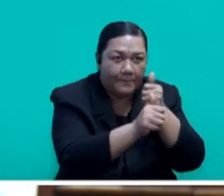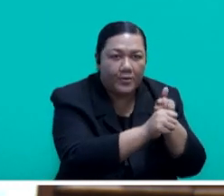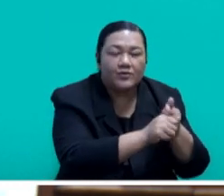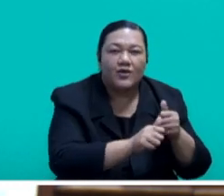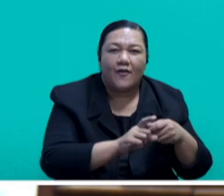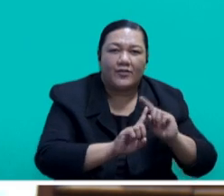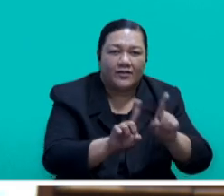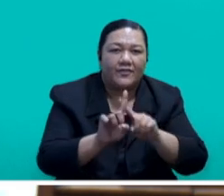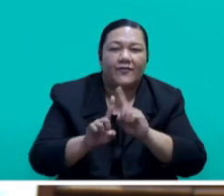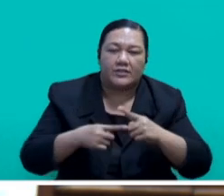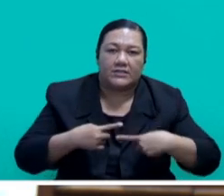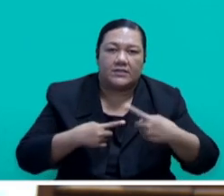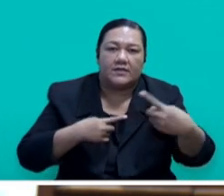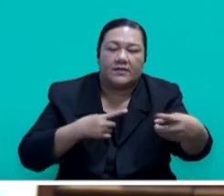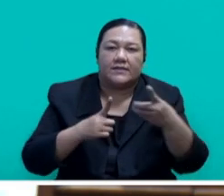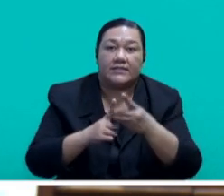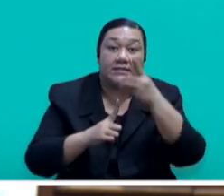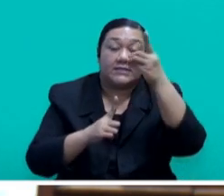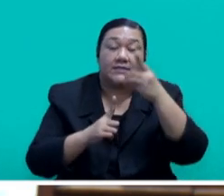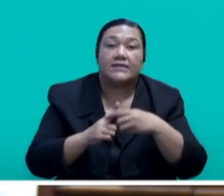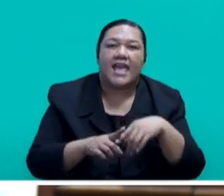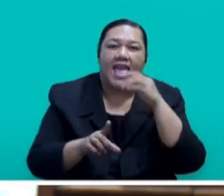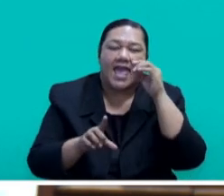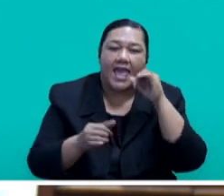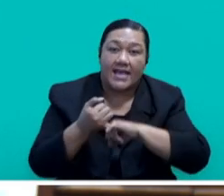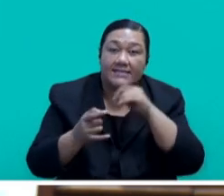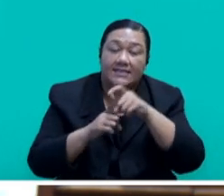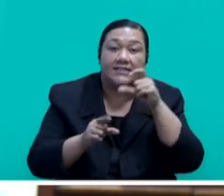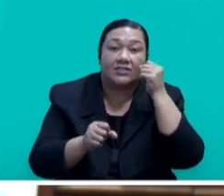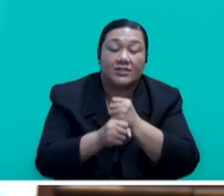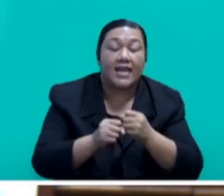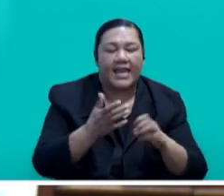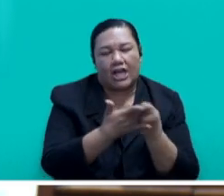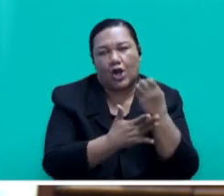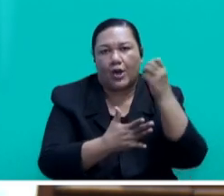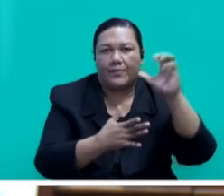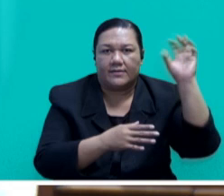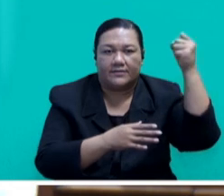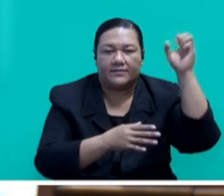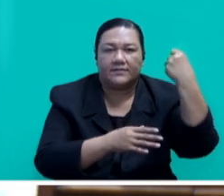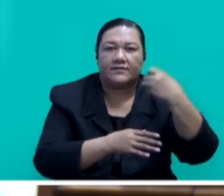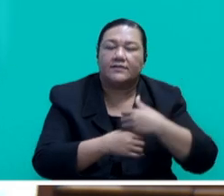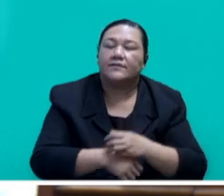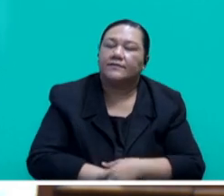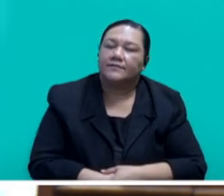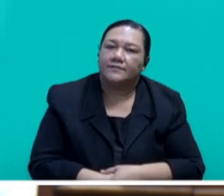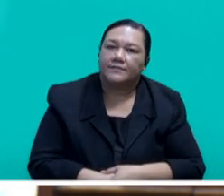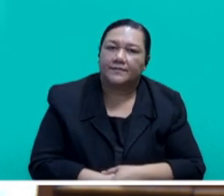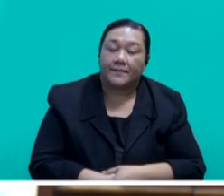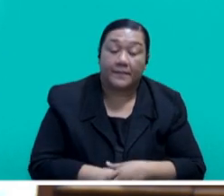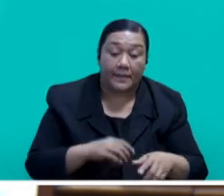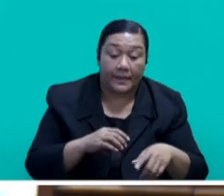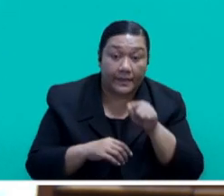between sustainable development and economic prosperity. The Climate Change Division, Mr.